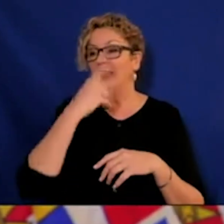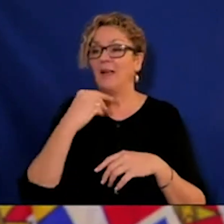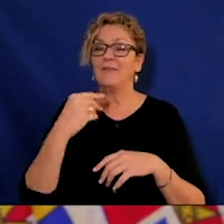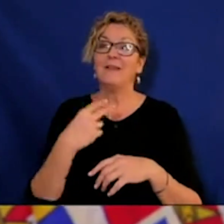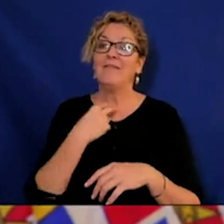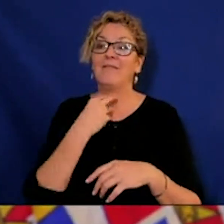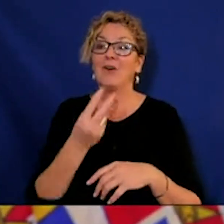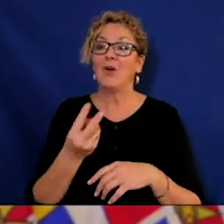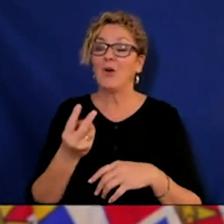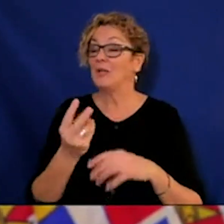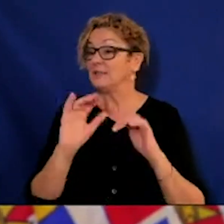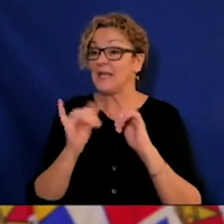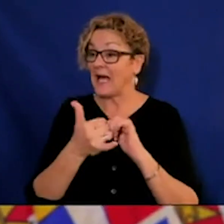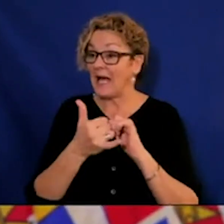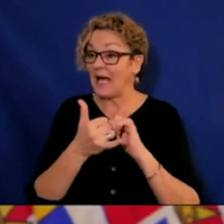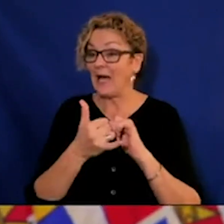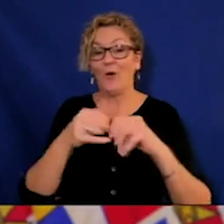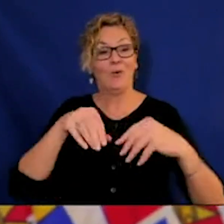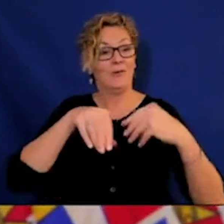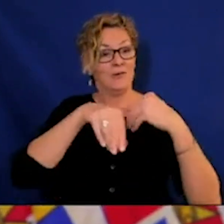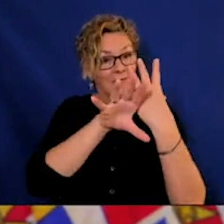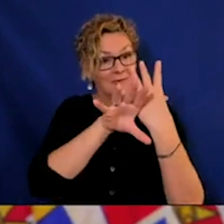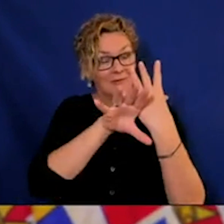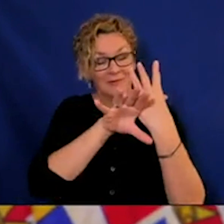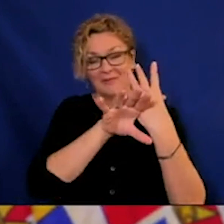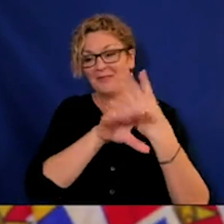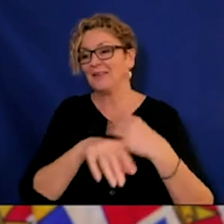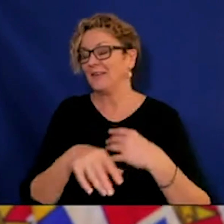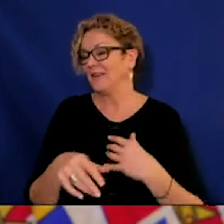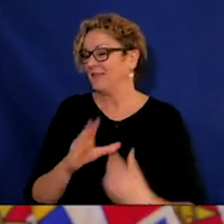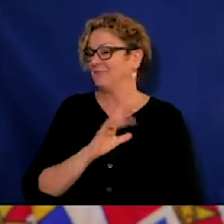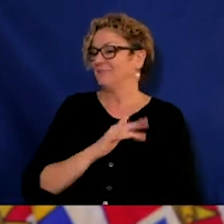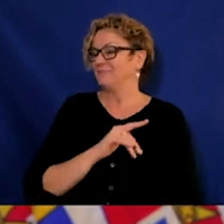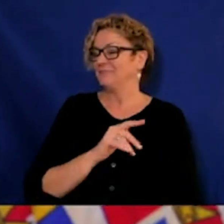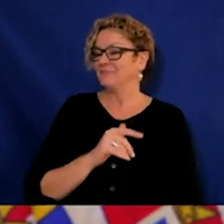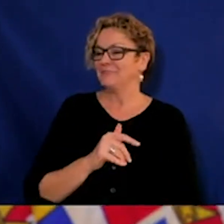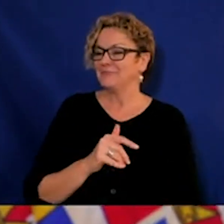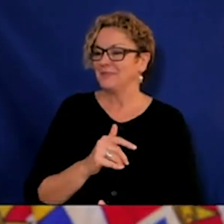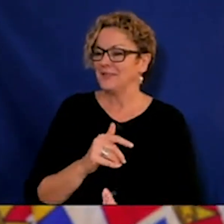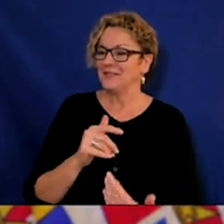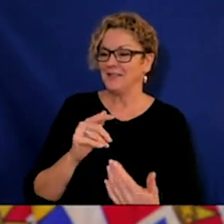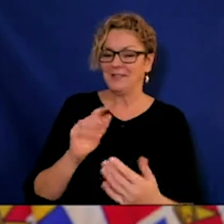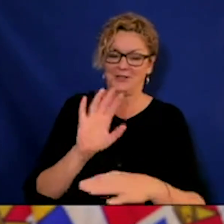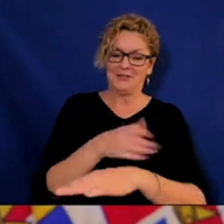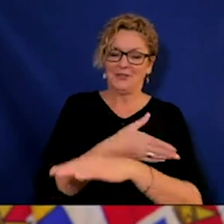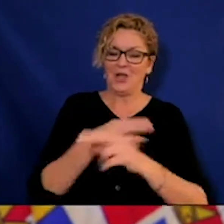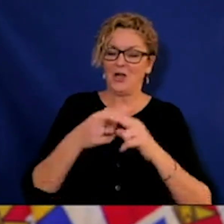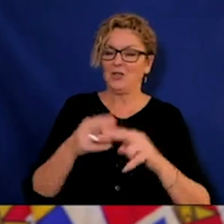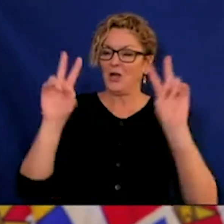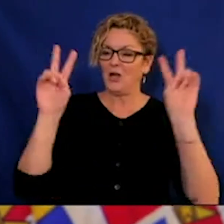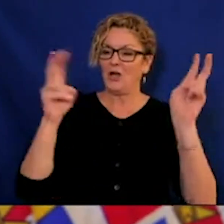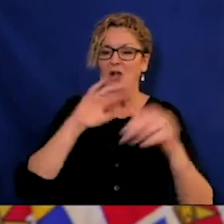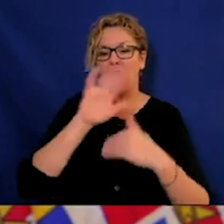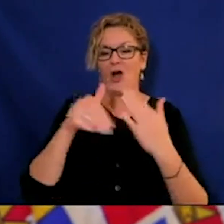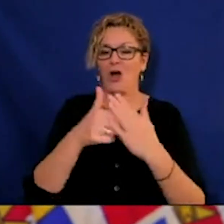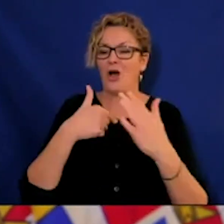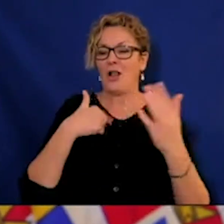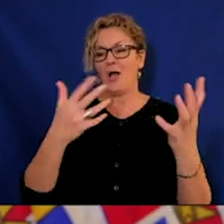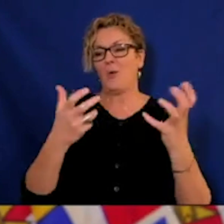serious message of what the members of this choir are trying to convey, Dr. Bonnie Henry, what do you want for Christmas? Oh,